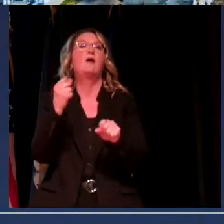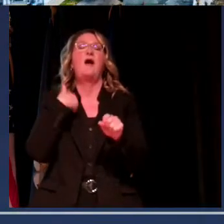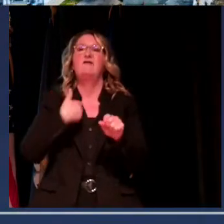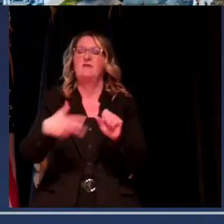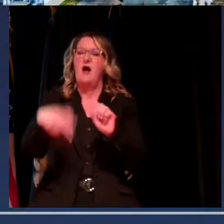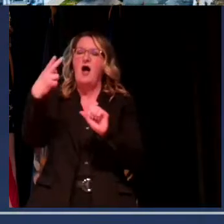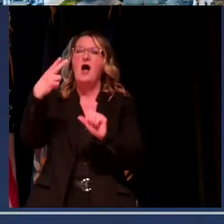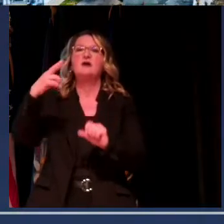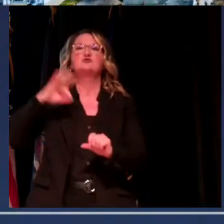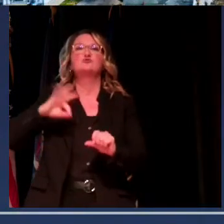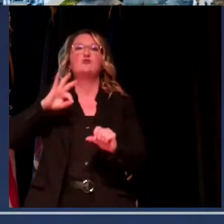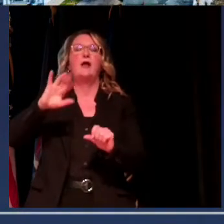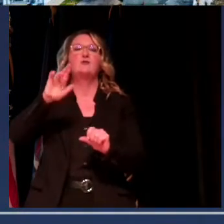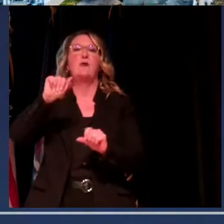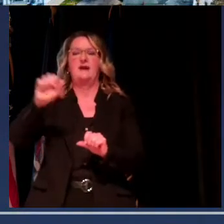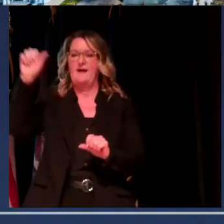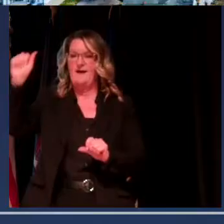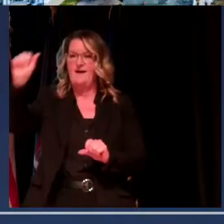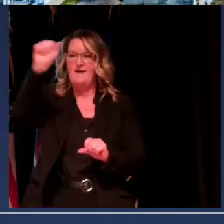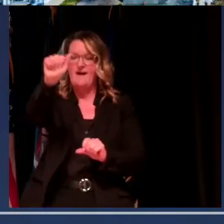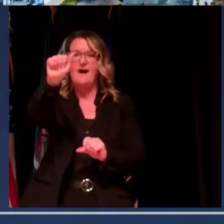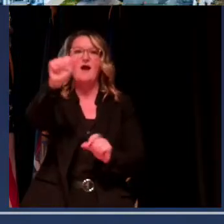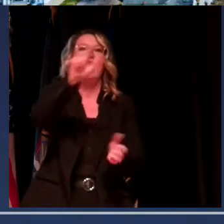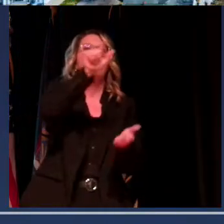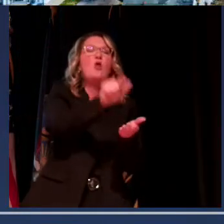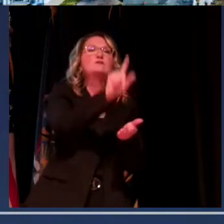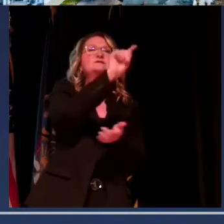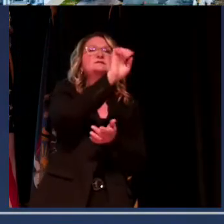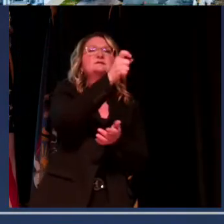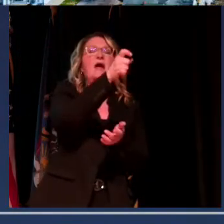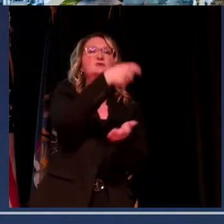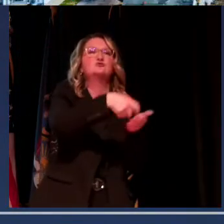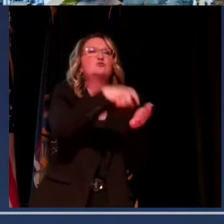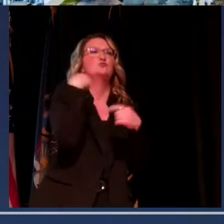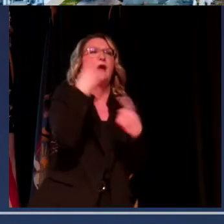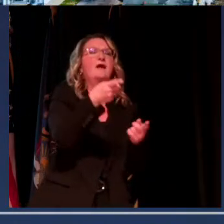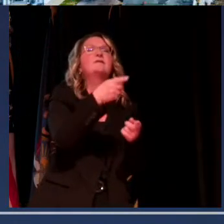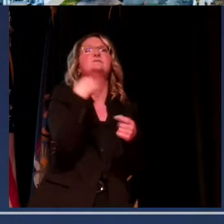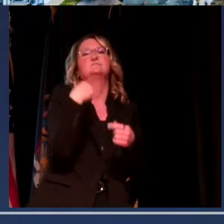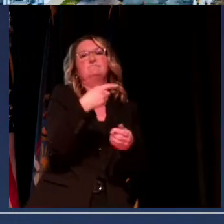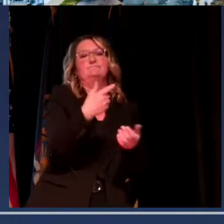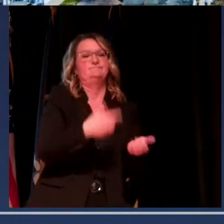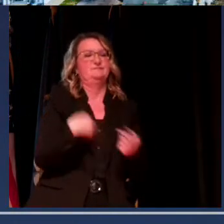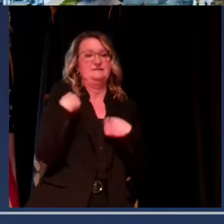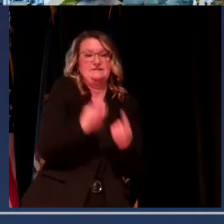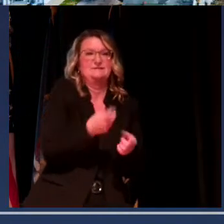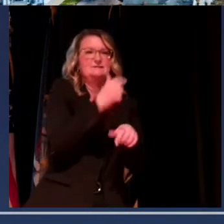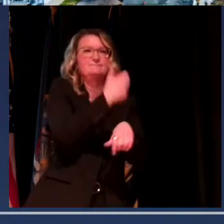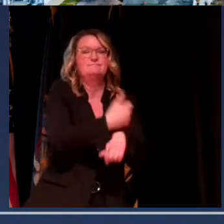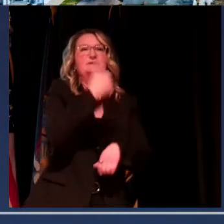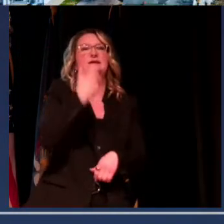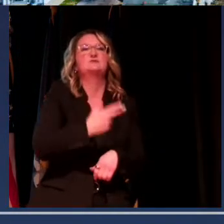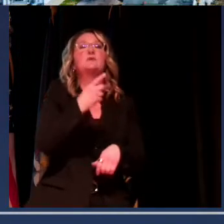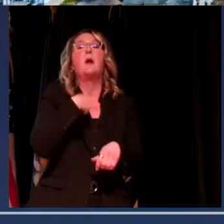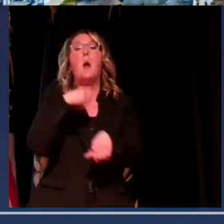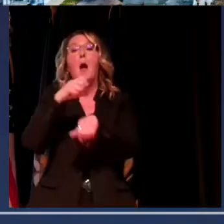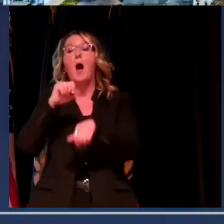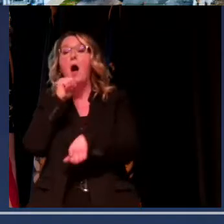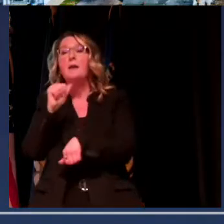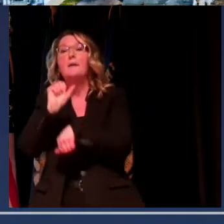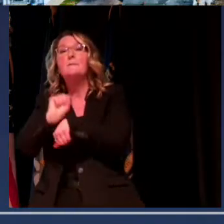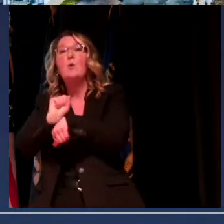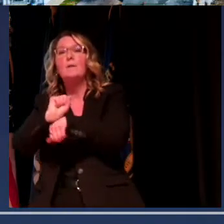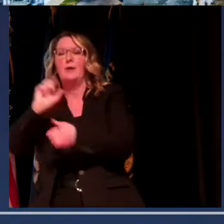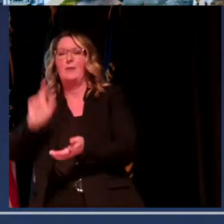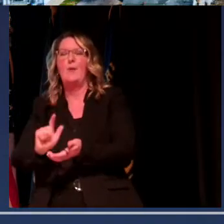credit rating, AA, and the lowest tax rate we've had in modern history. Our unemployment is low, and companies are moving here